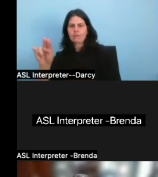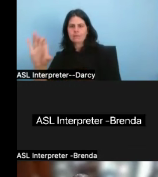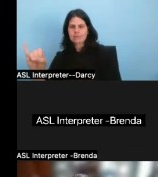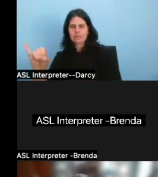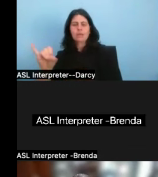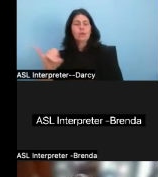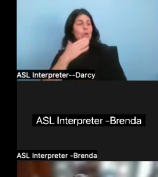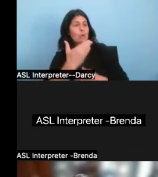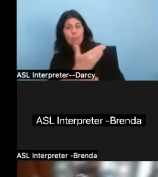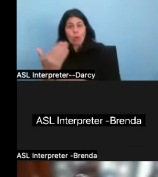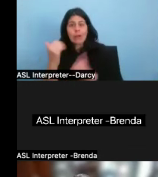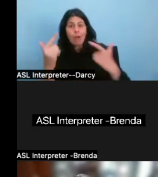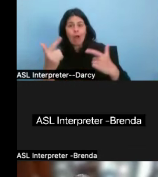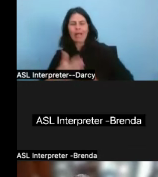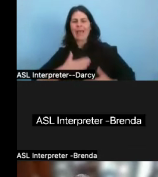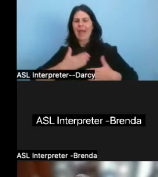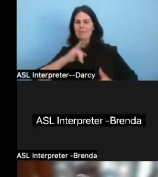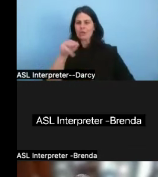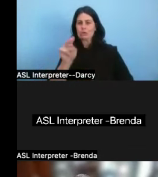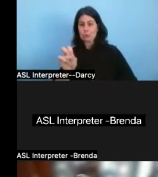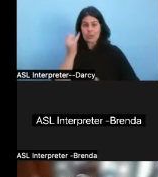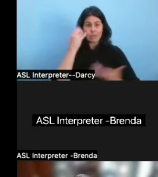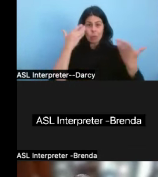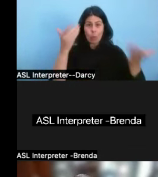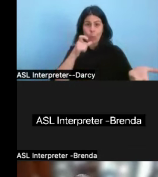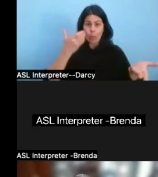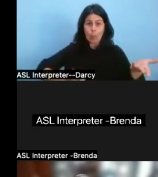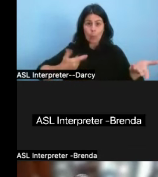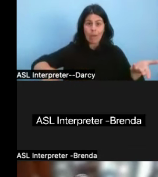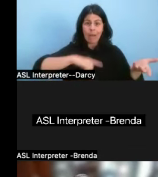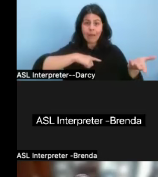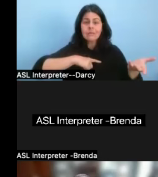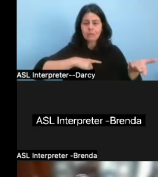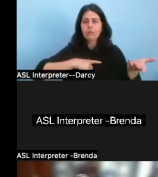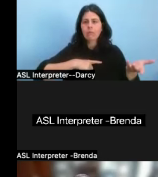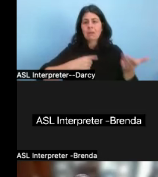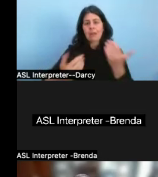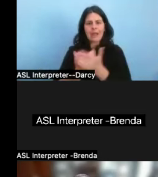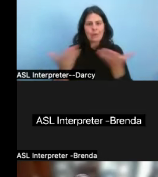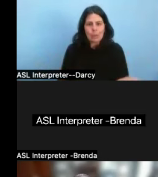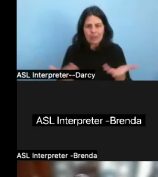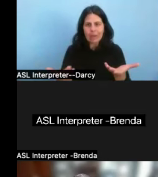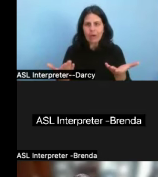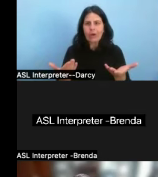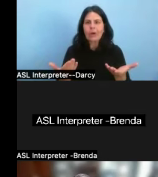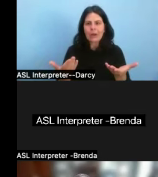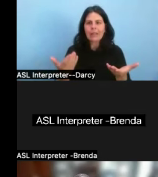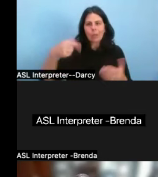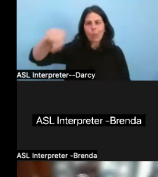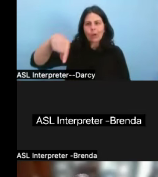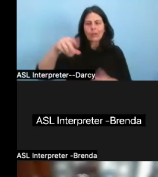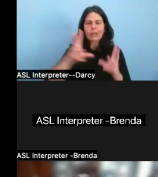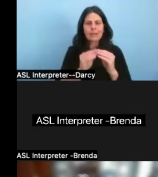June. For those of you that don't know us and are new to our quarterly meetings, I am Margaret Vinci from